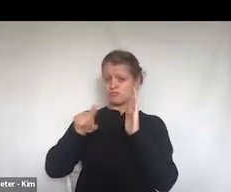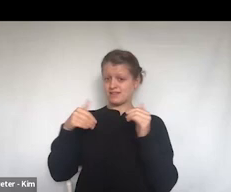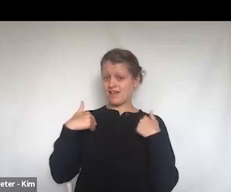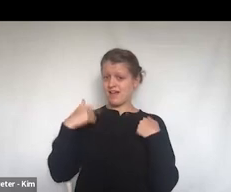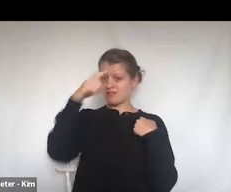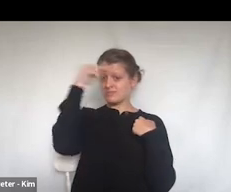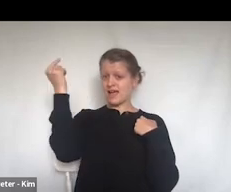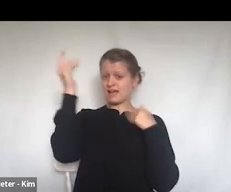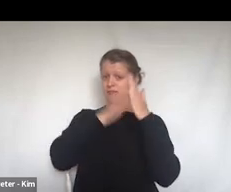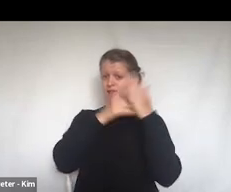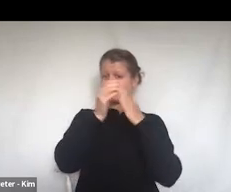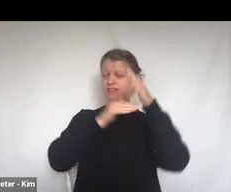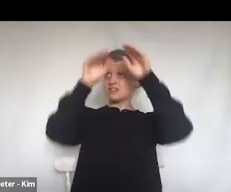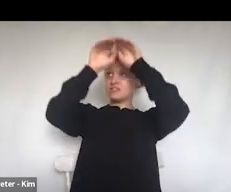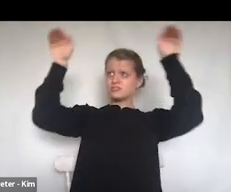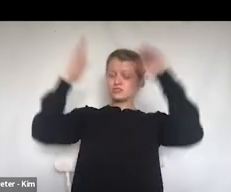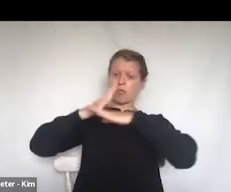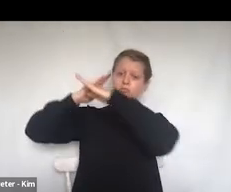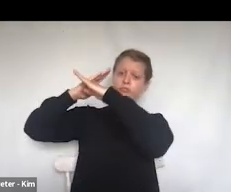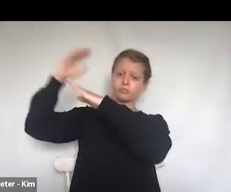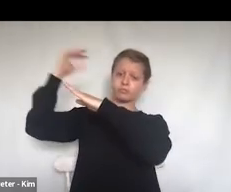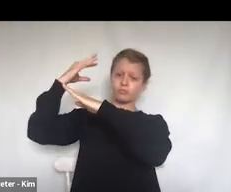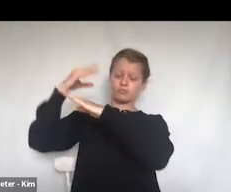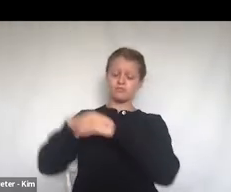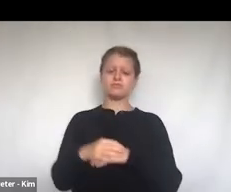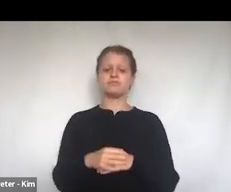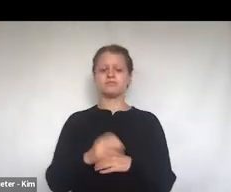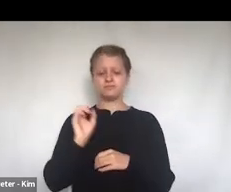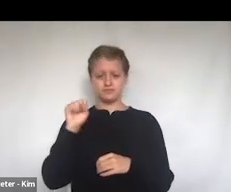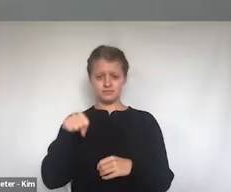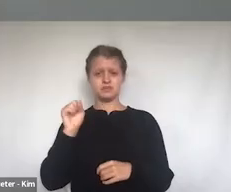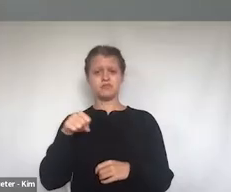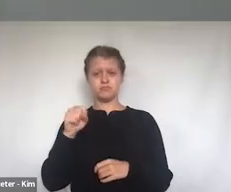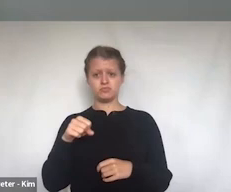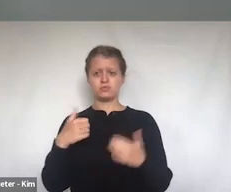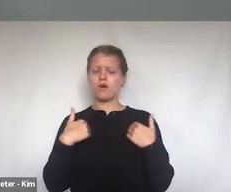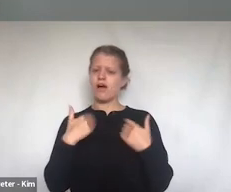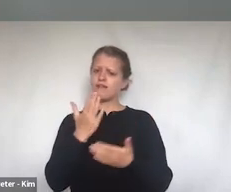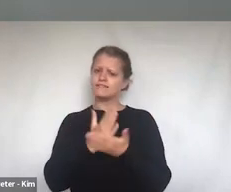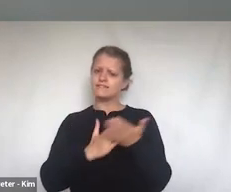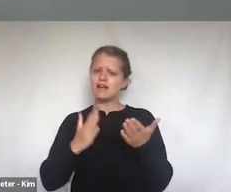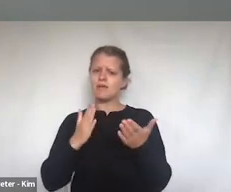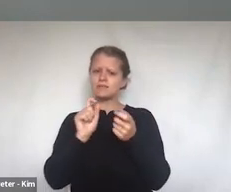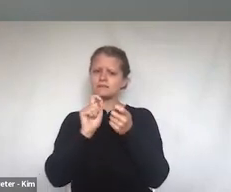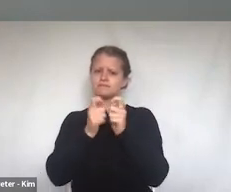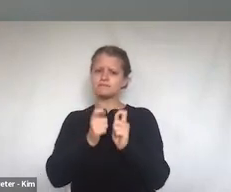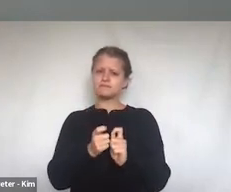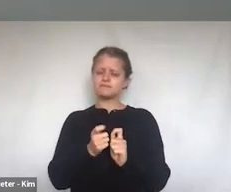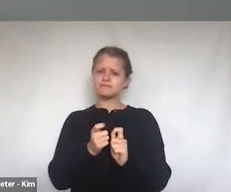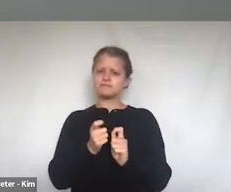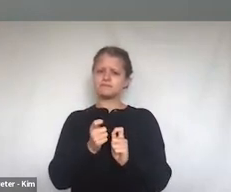Yeah, so there's that and a few other kind of longer term climate adaptation